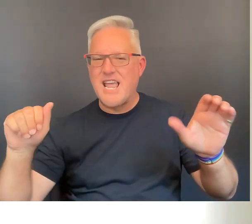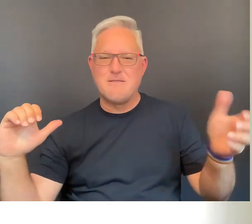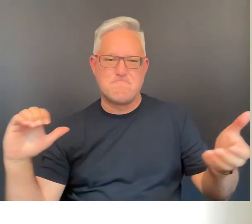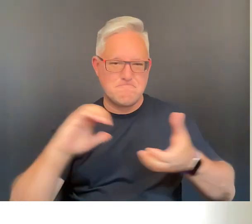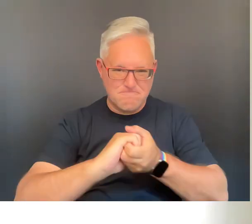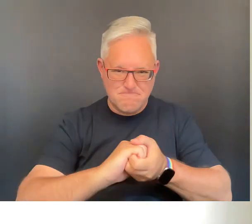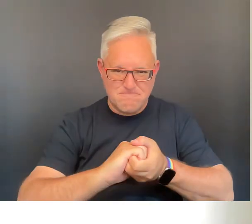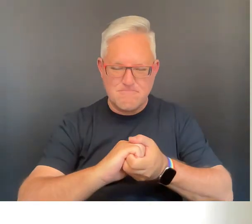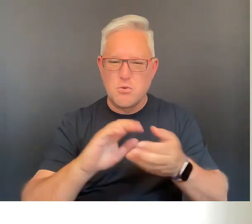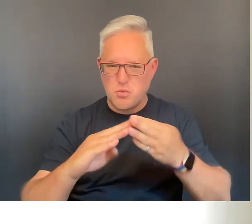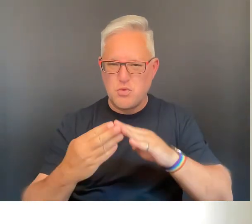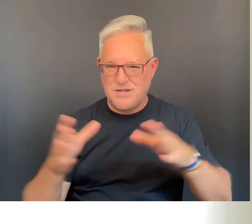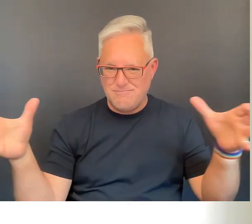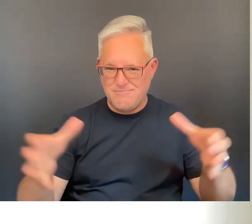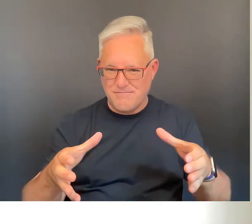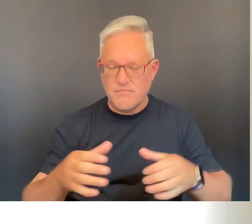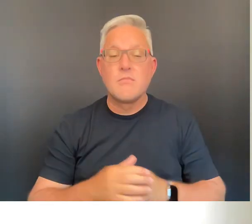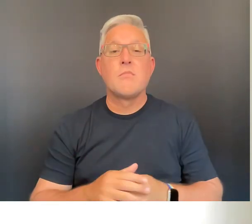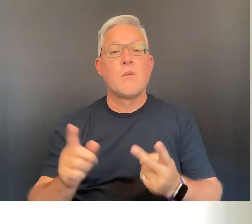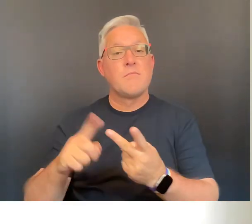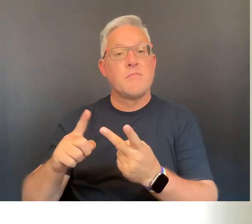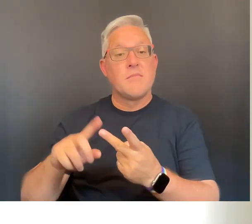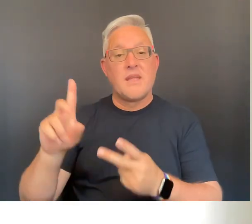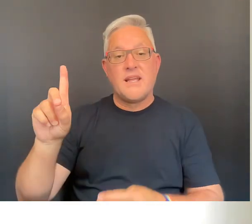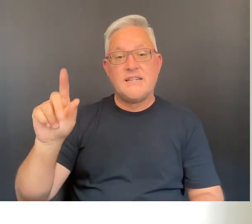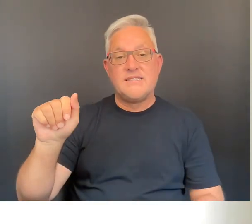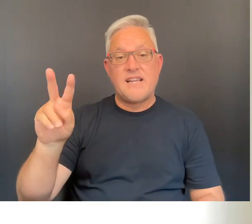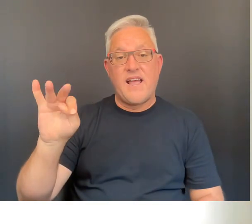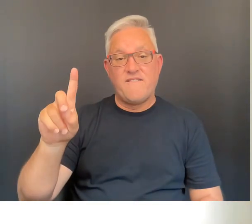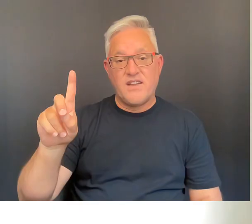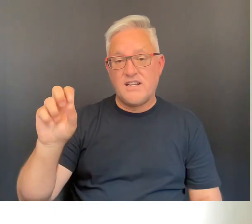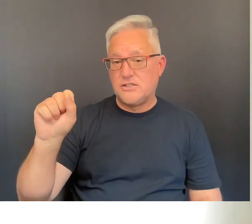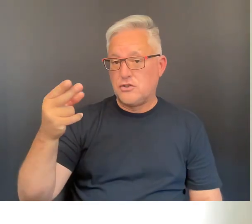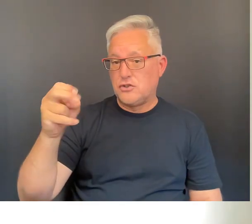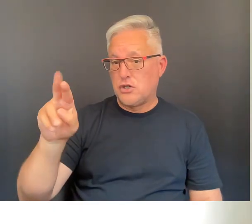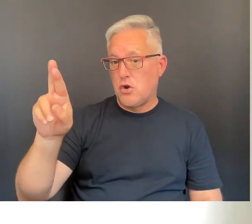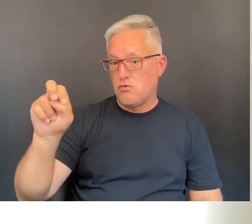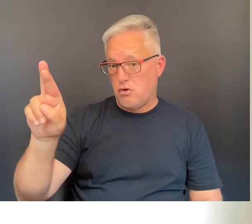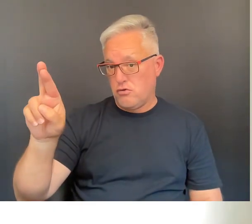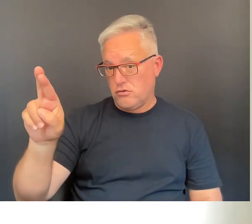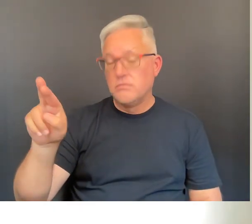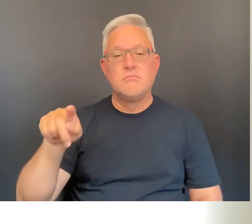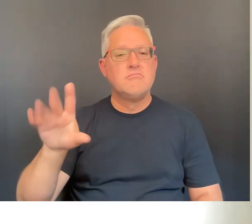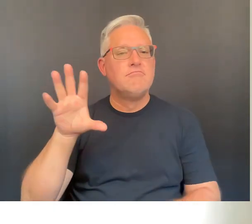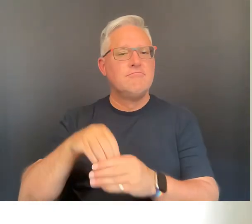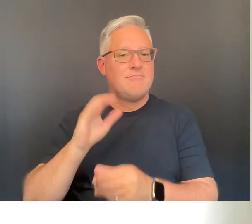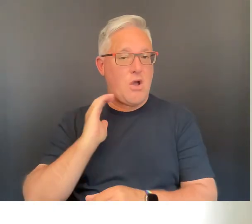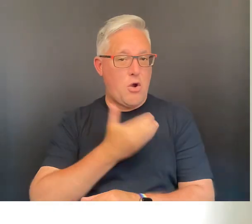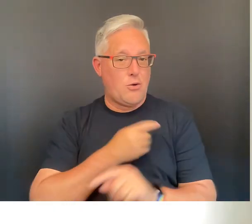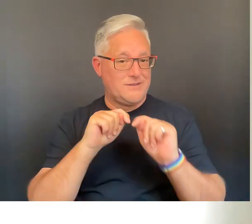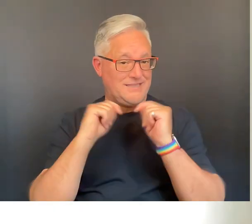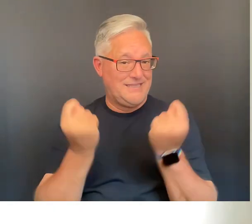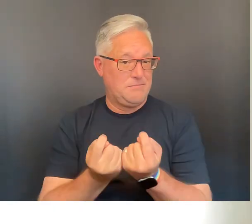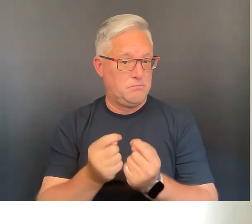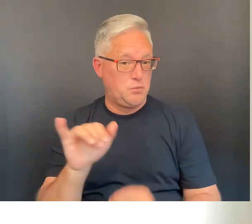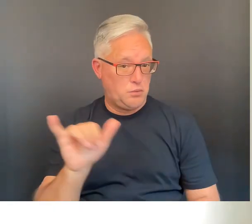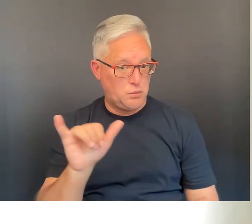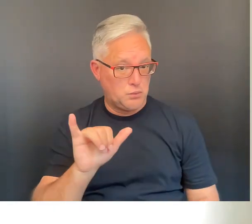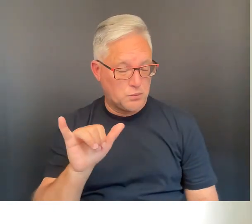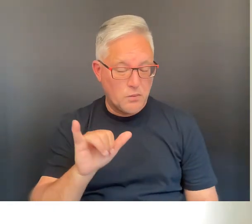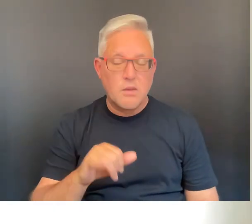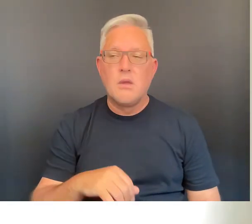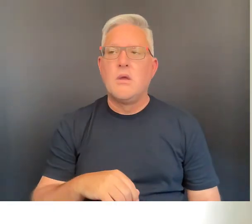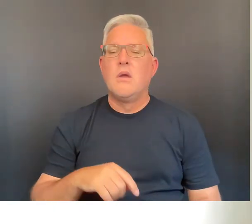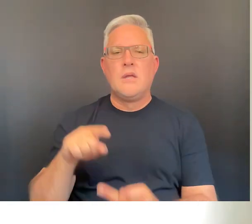together. We do also have David Shearer. He also is on our team.